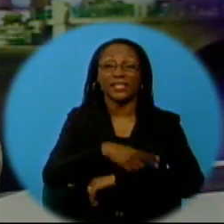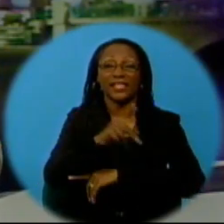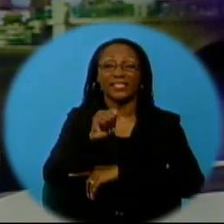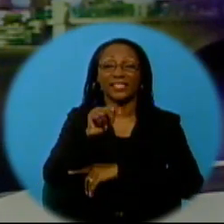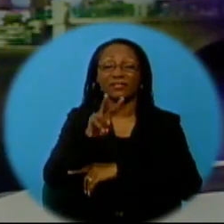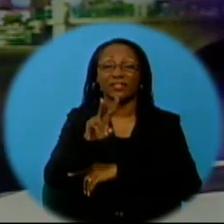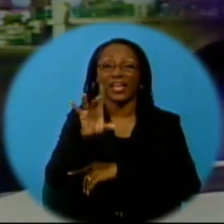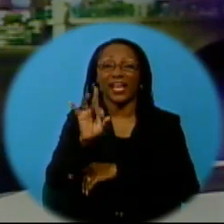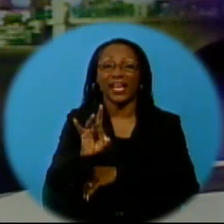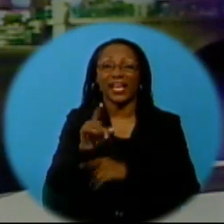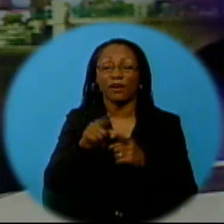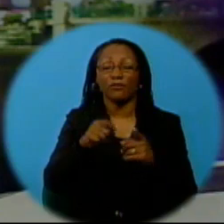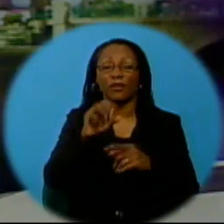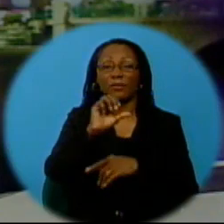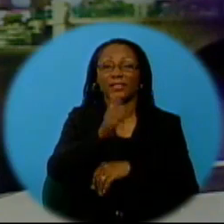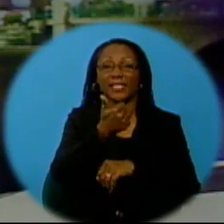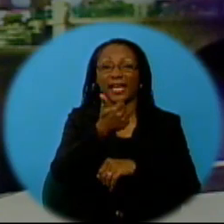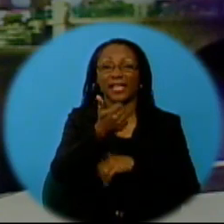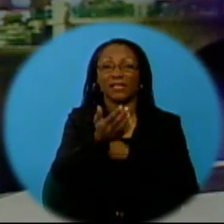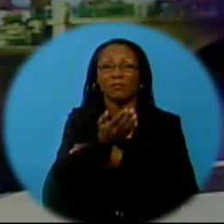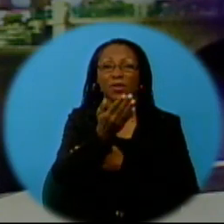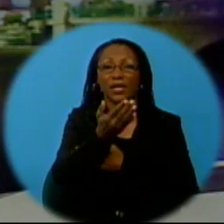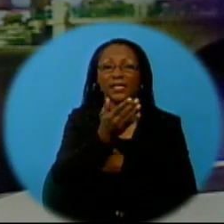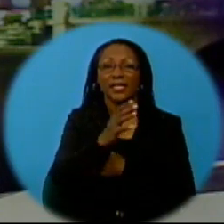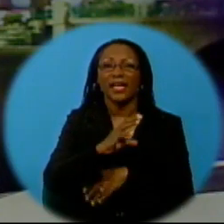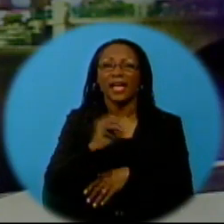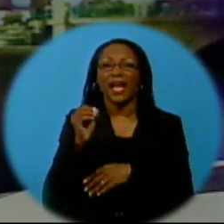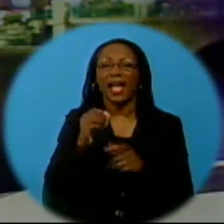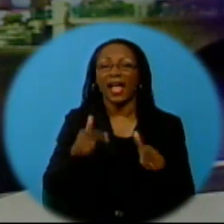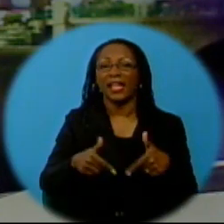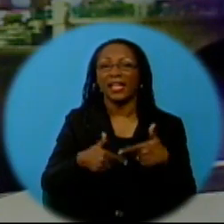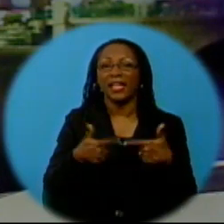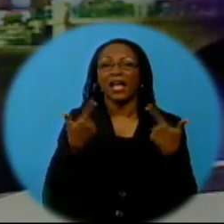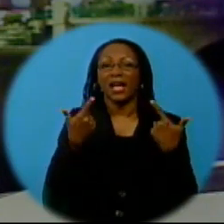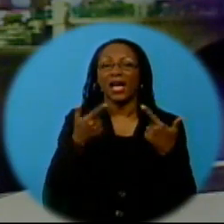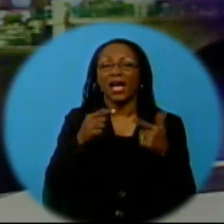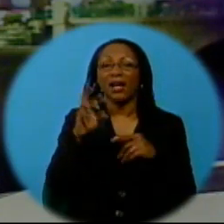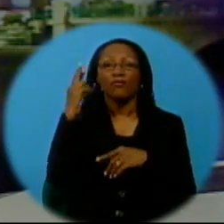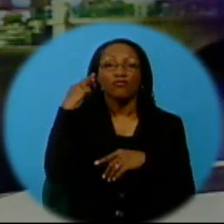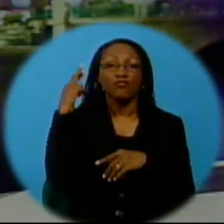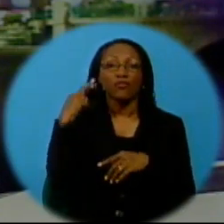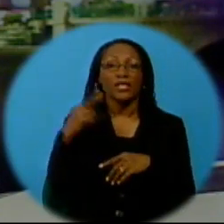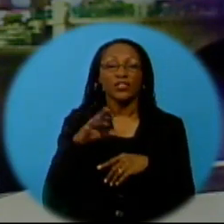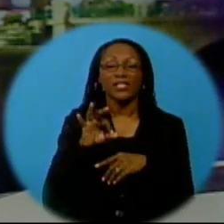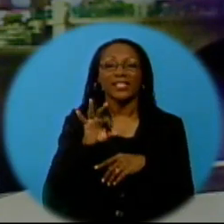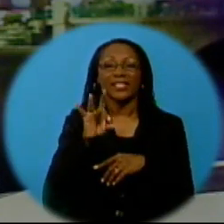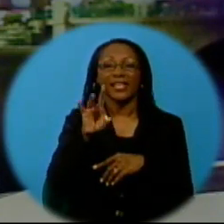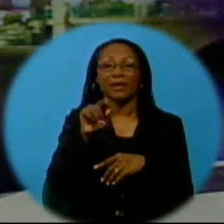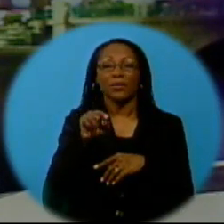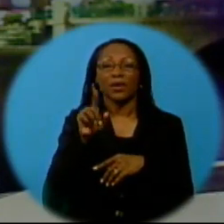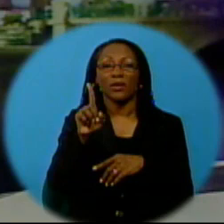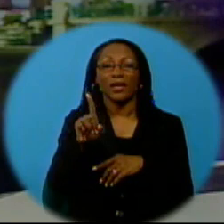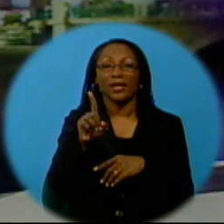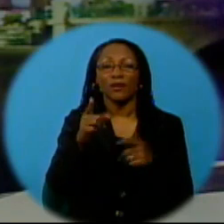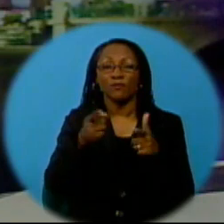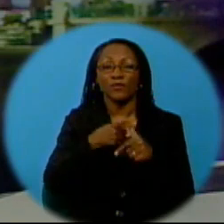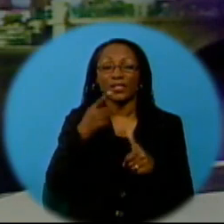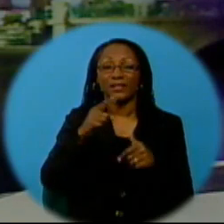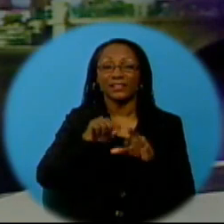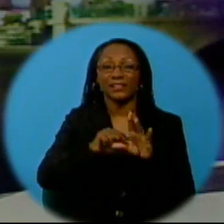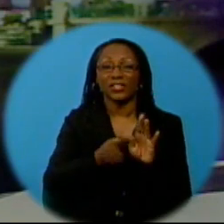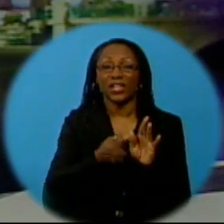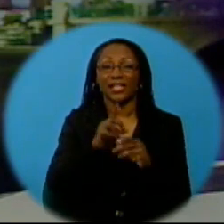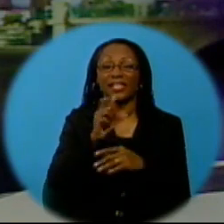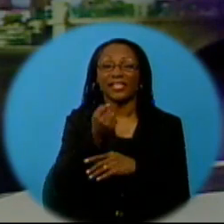from 10 a.m. with the opening ceremony, while live radio coverage on 98.1 The One begins with the first event at 11 a.m. Of course, you can